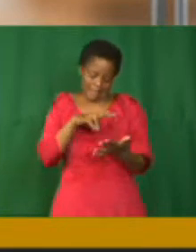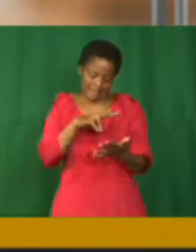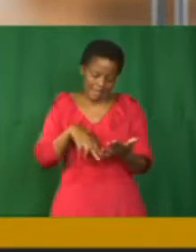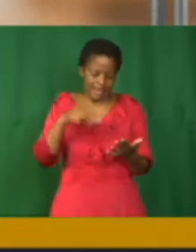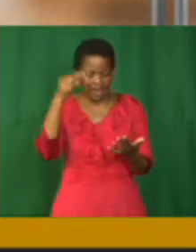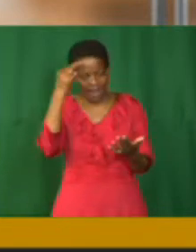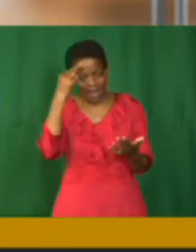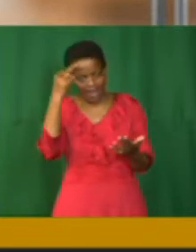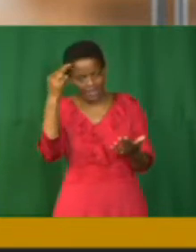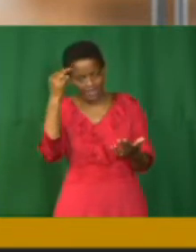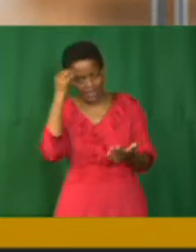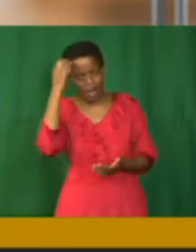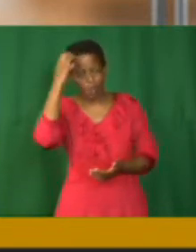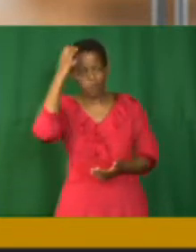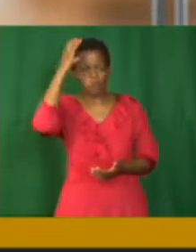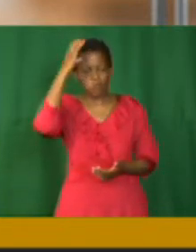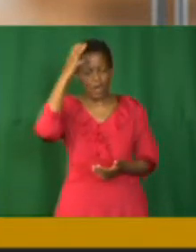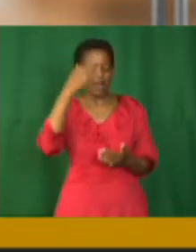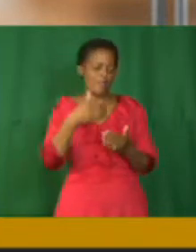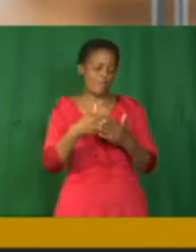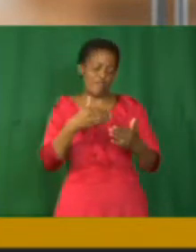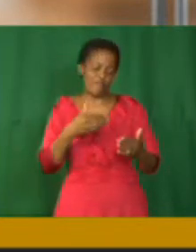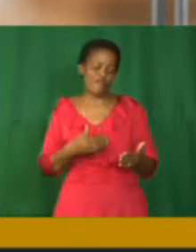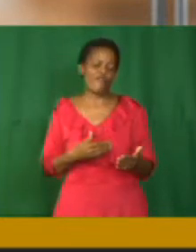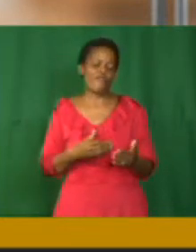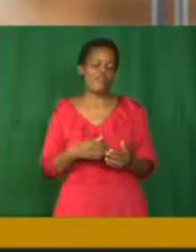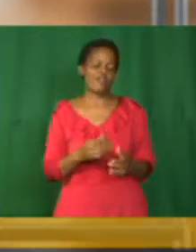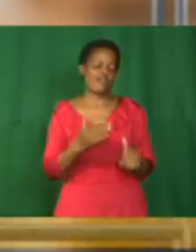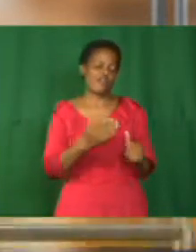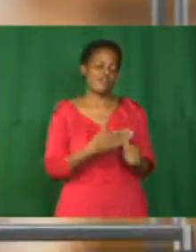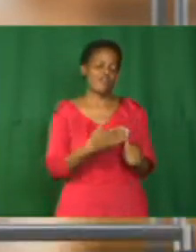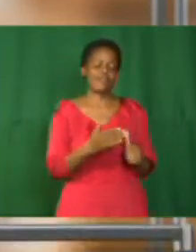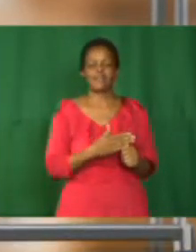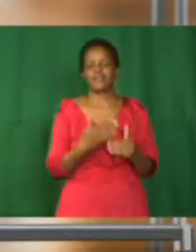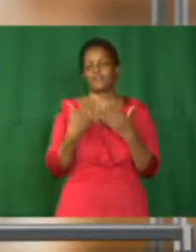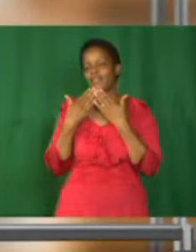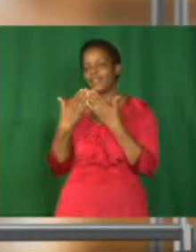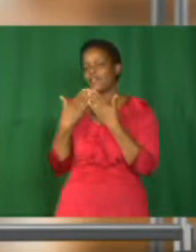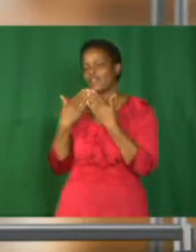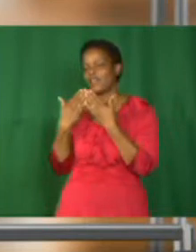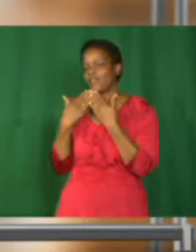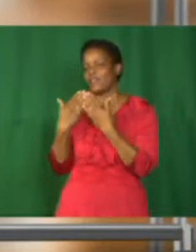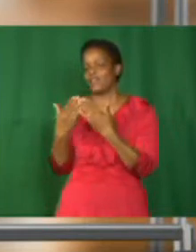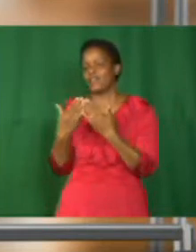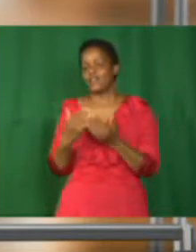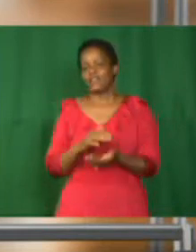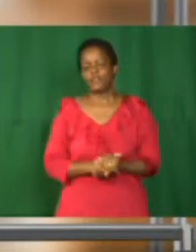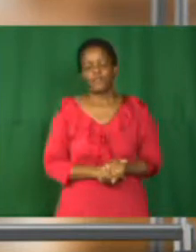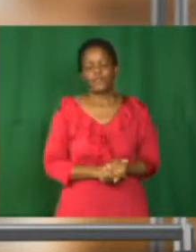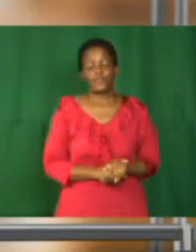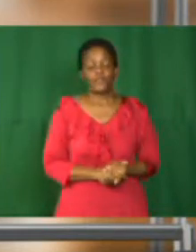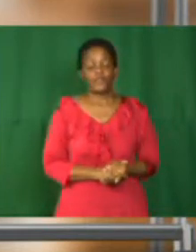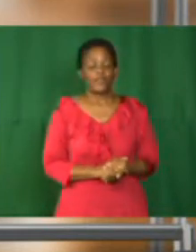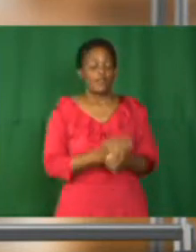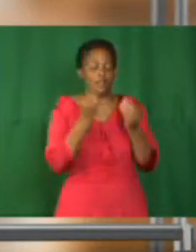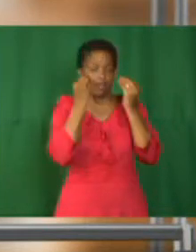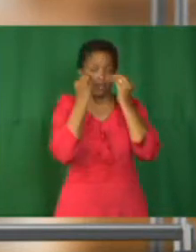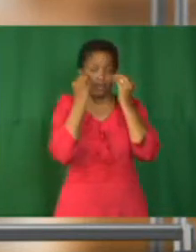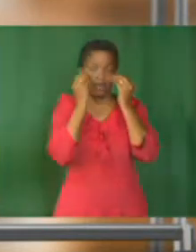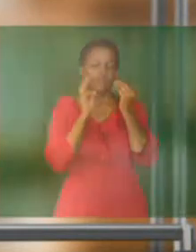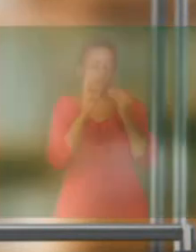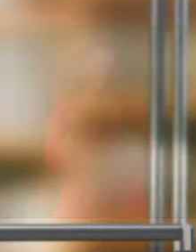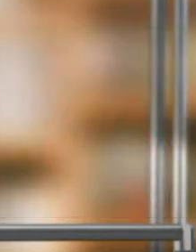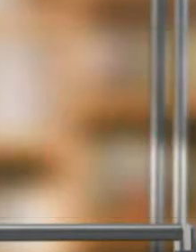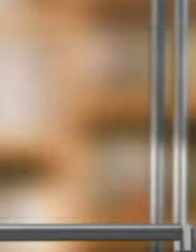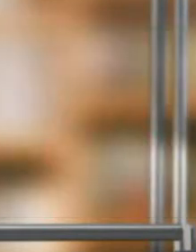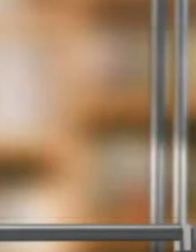and gain knowledge on the text before answering. Thank you very much for that, sir. You're welcome. Viewers, Nogwazi will be back, and she'll be taking